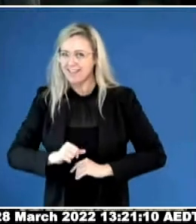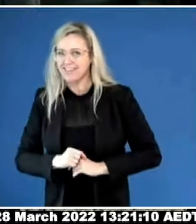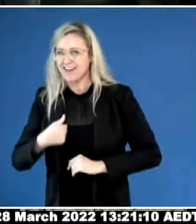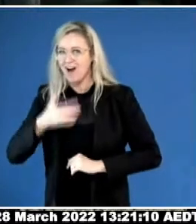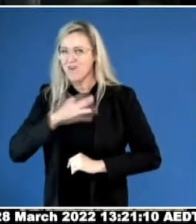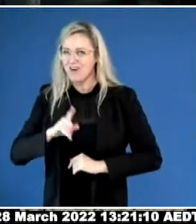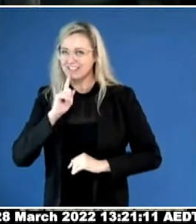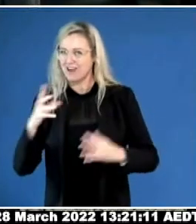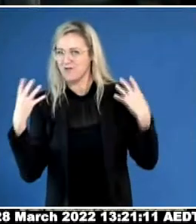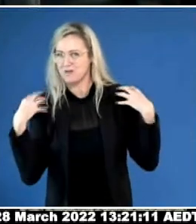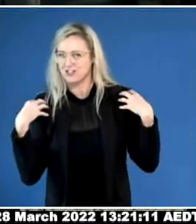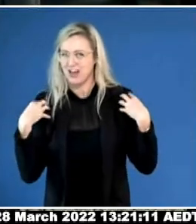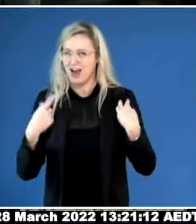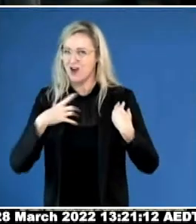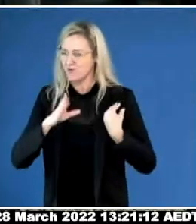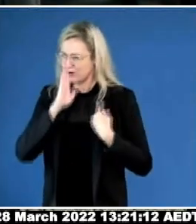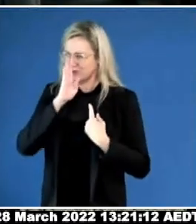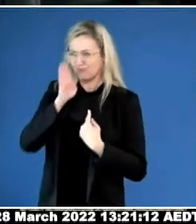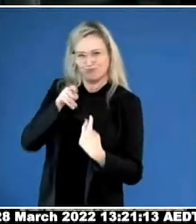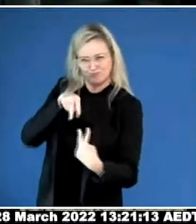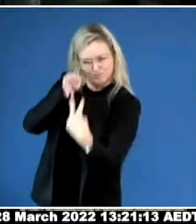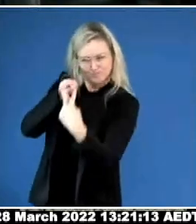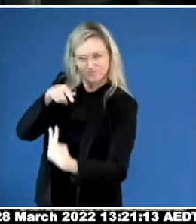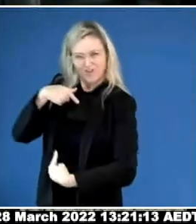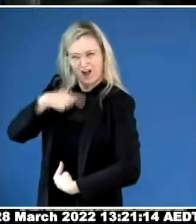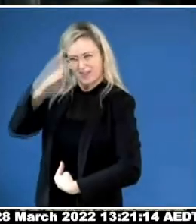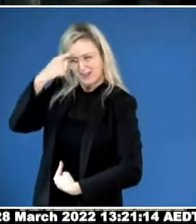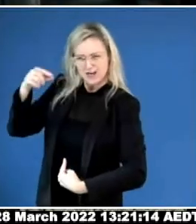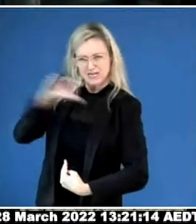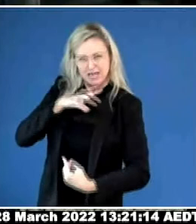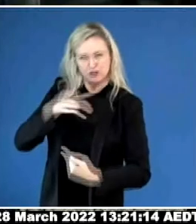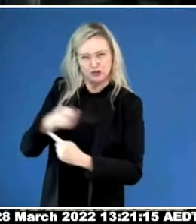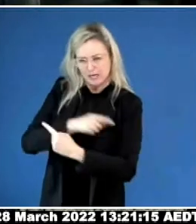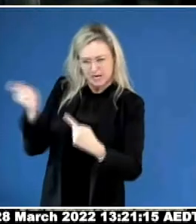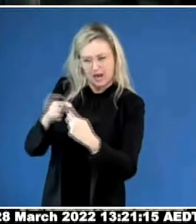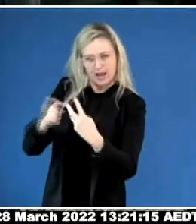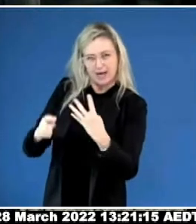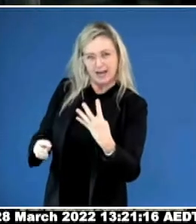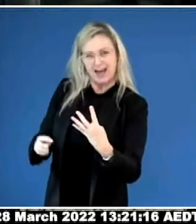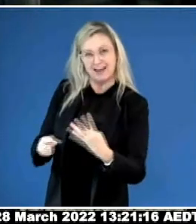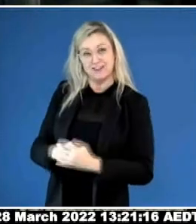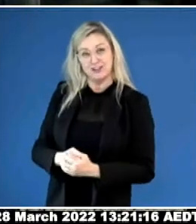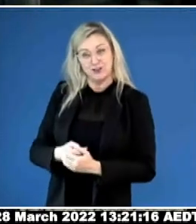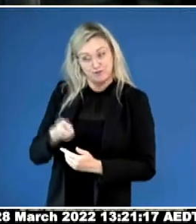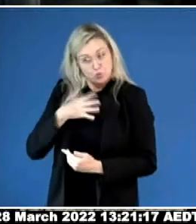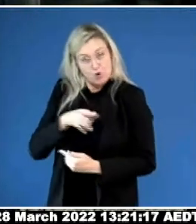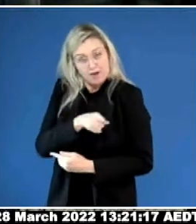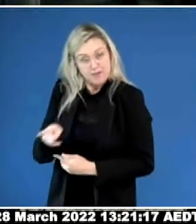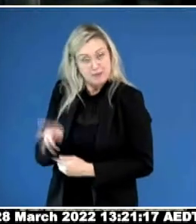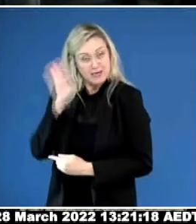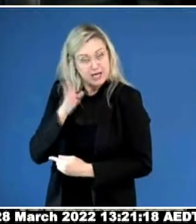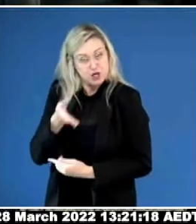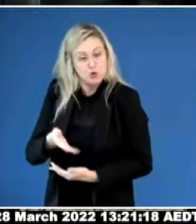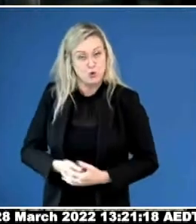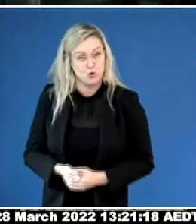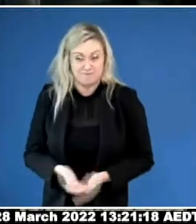and be very direct in telling them what you think needs to change and what they need to hear as they consider their recommendations, then